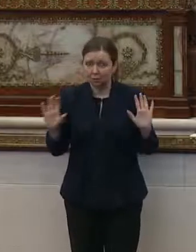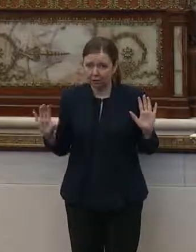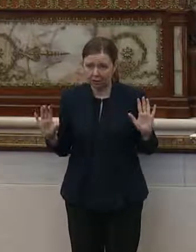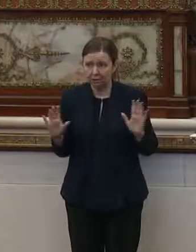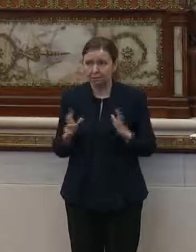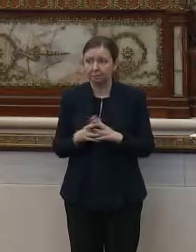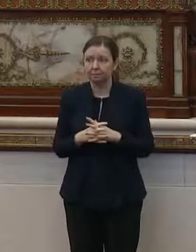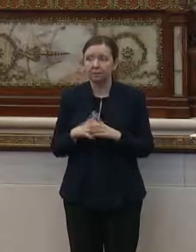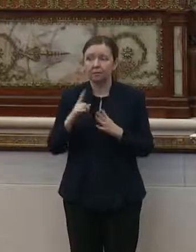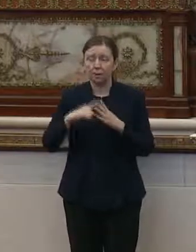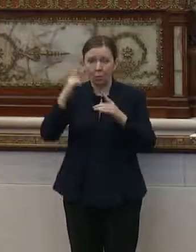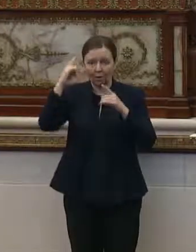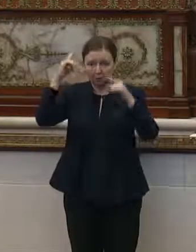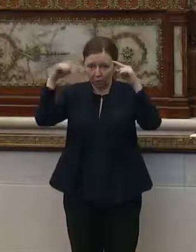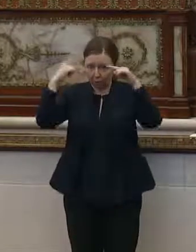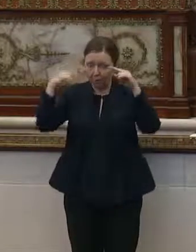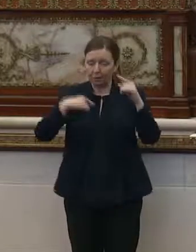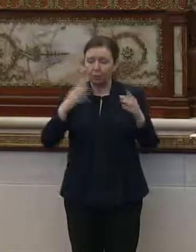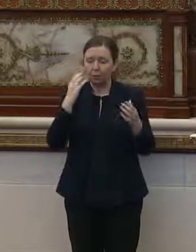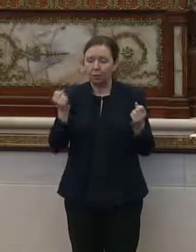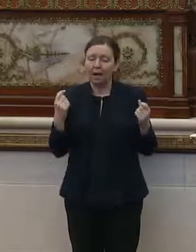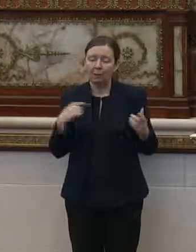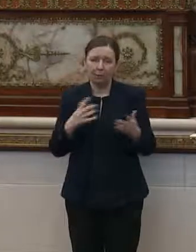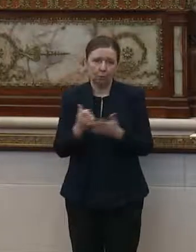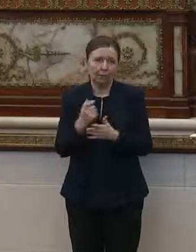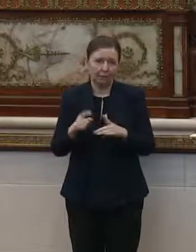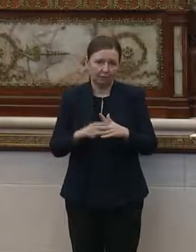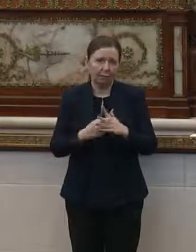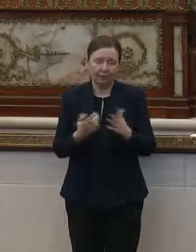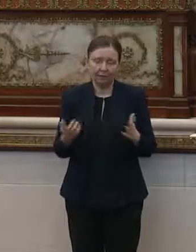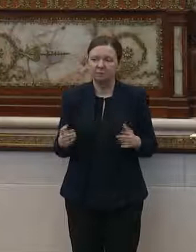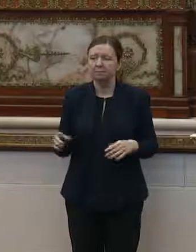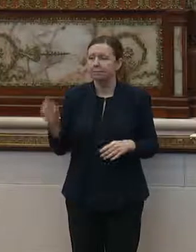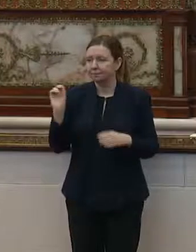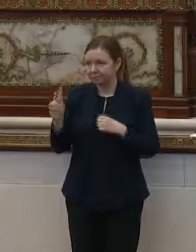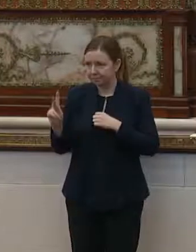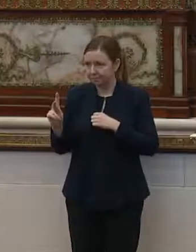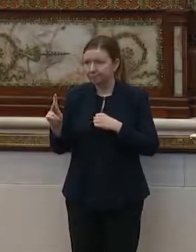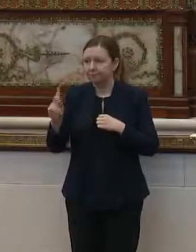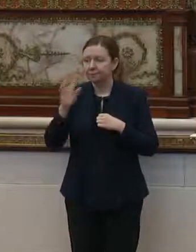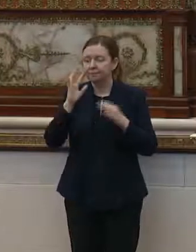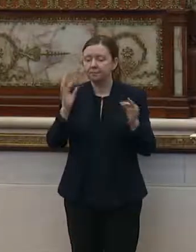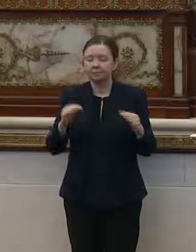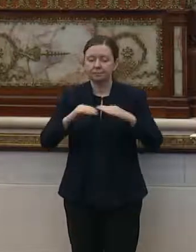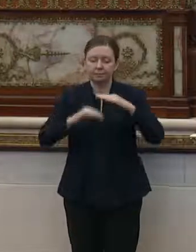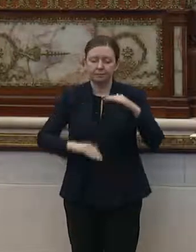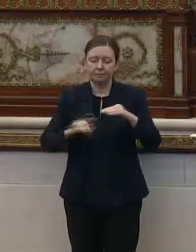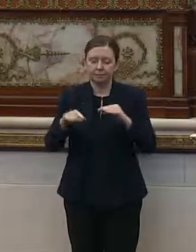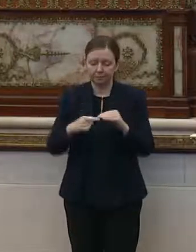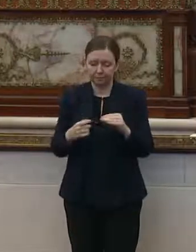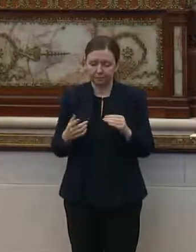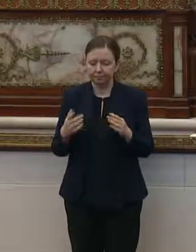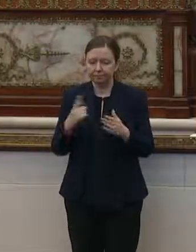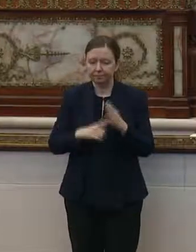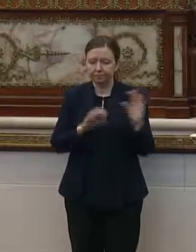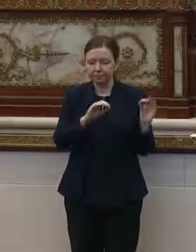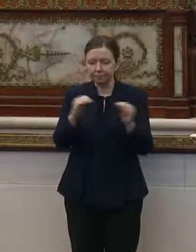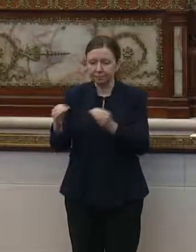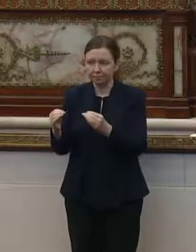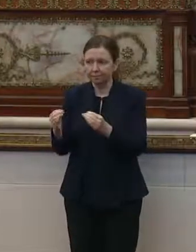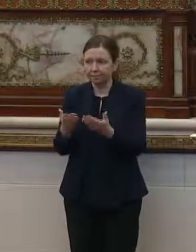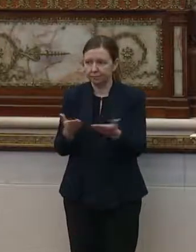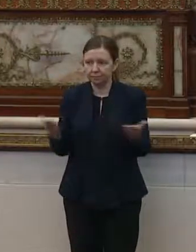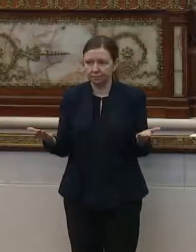process was, because we knew how many we were getting from the beginning. Right. So the decision is less about what organizations